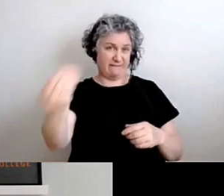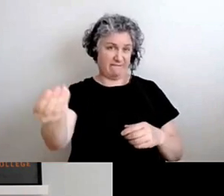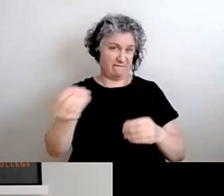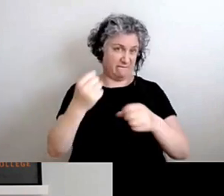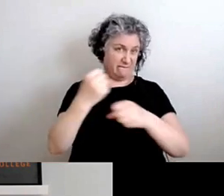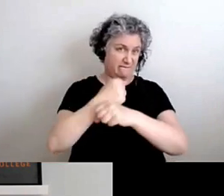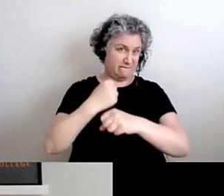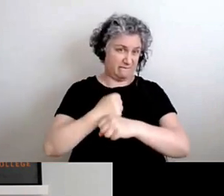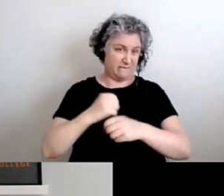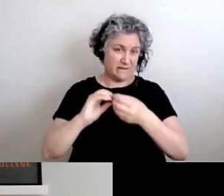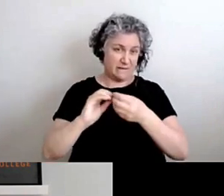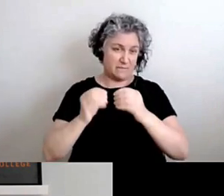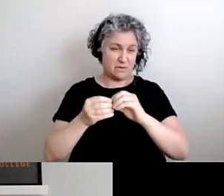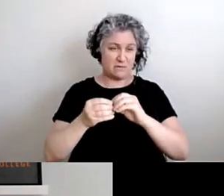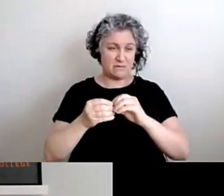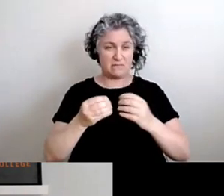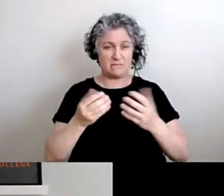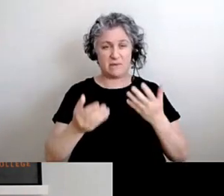like